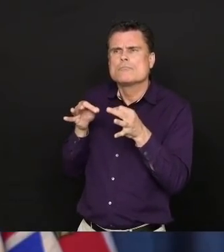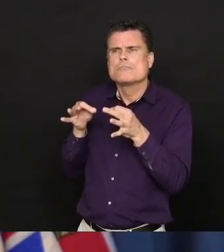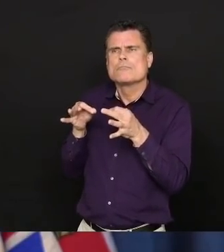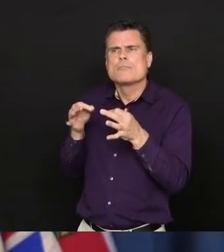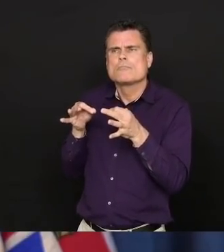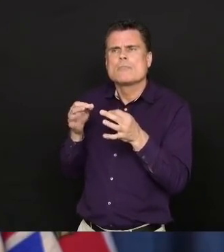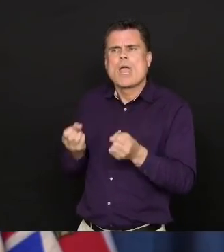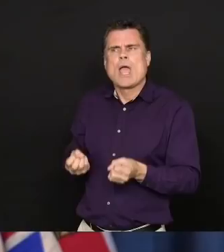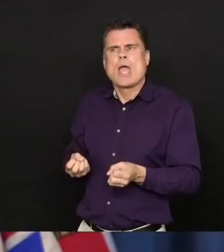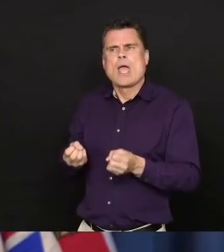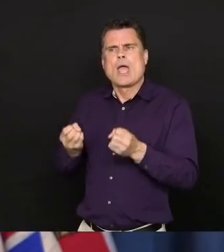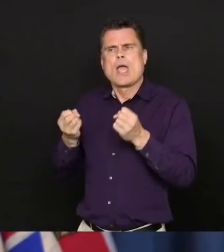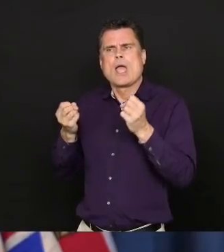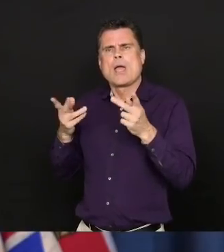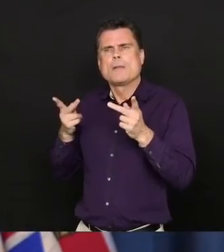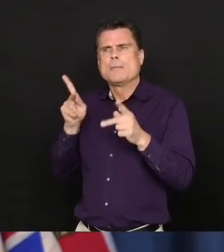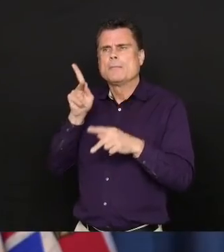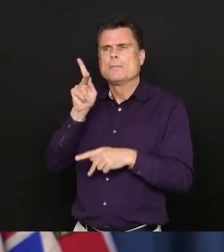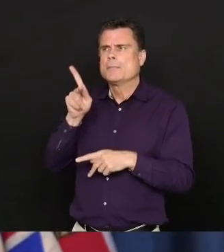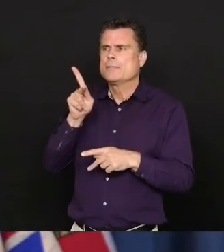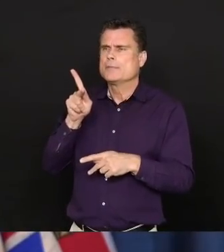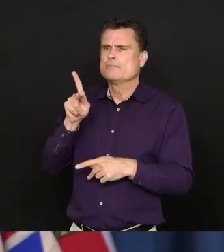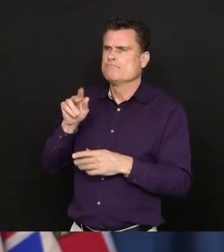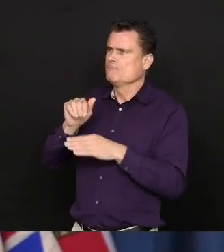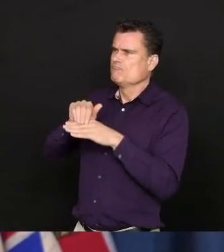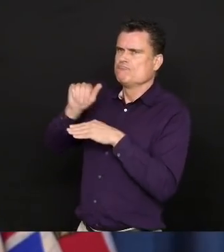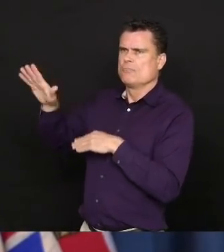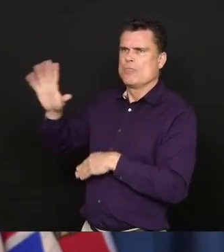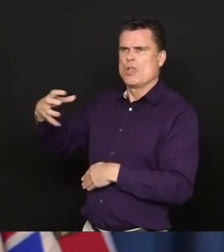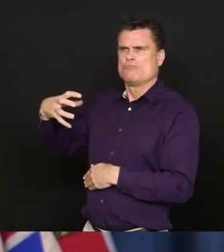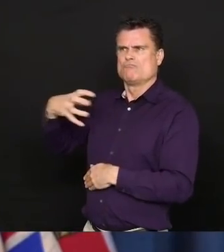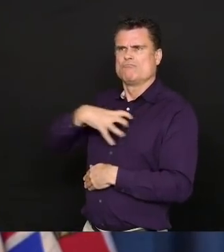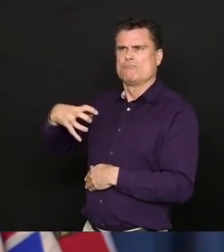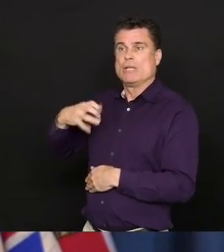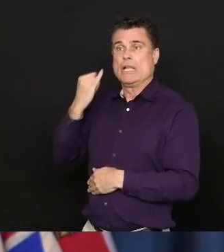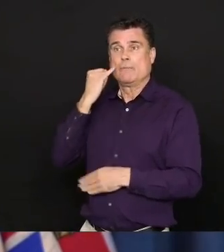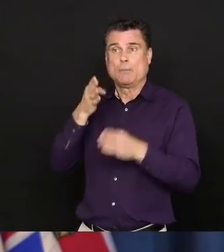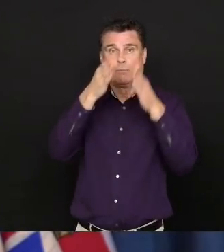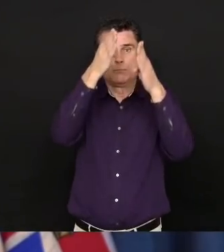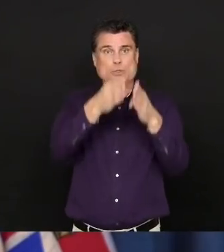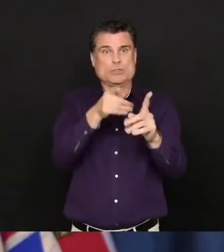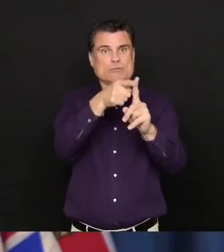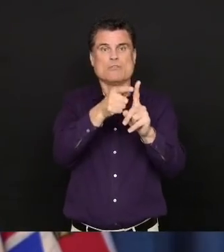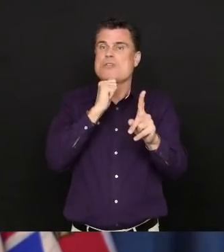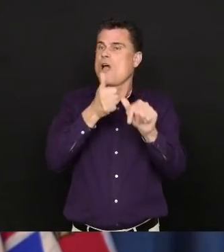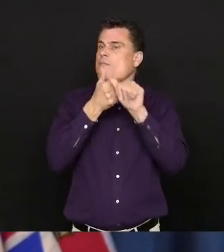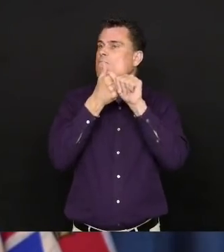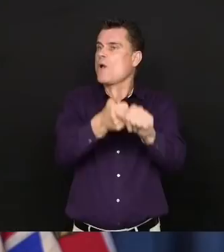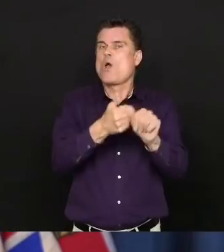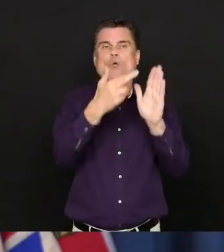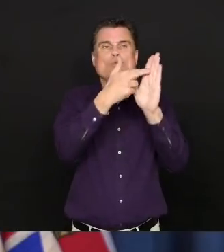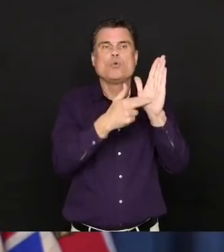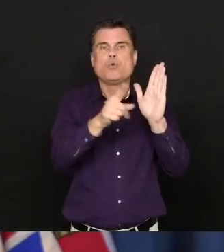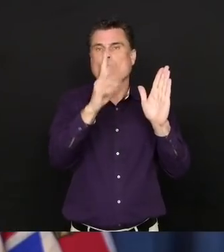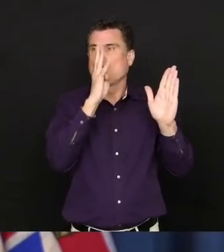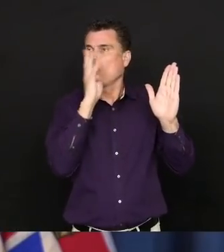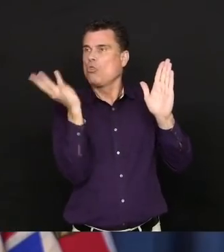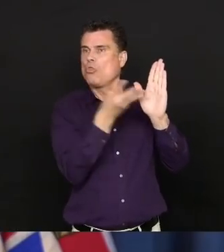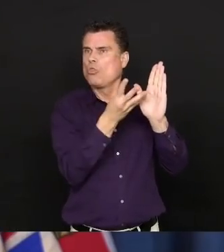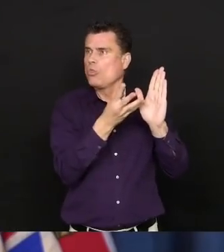for, you know, imposing fines right now and getting, but bylaw officers can't do that. How far are you